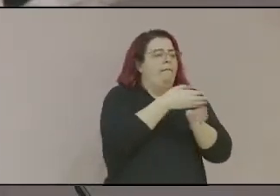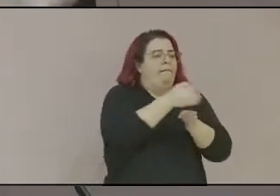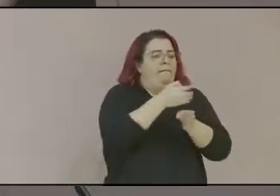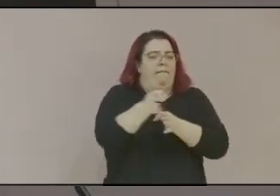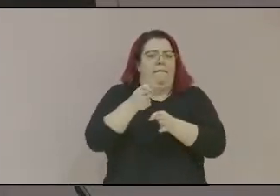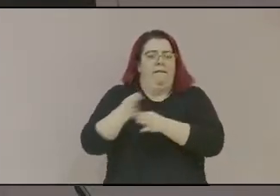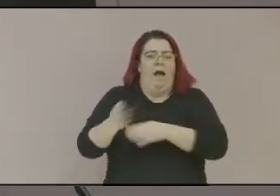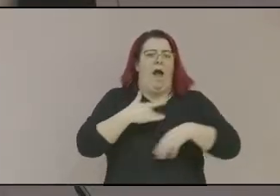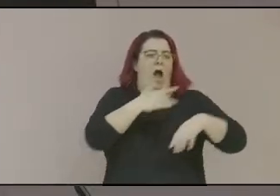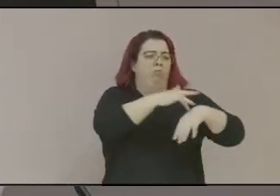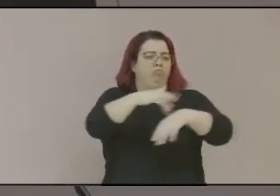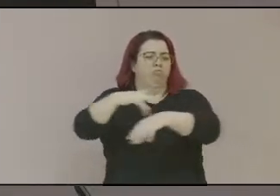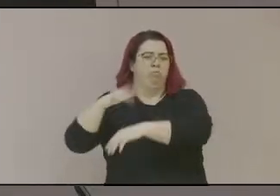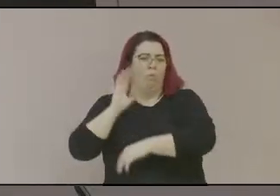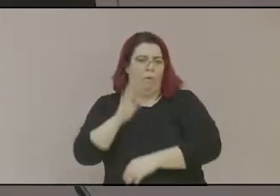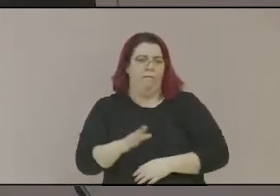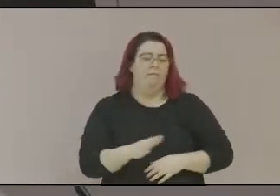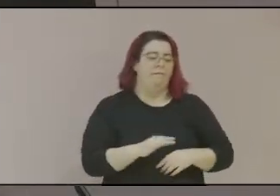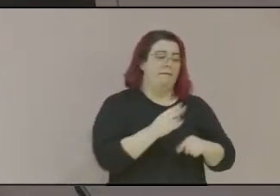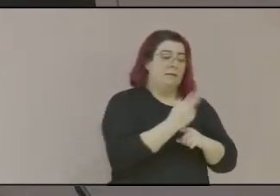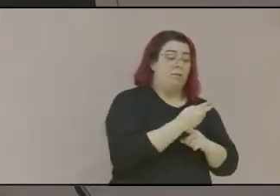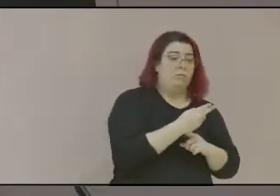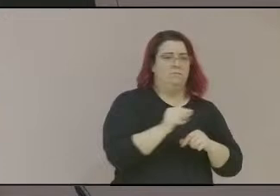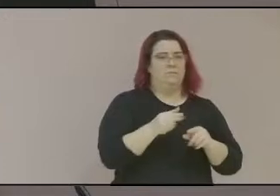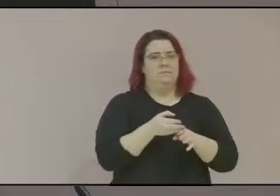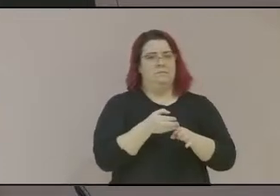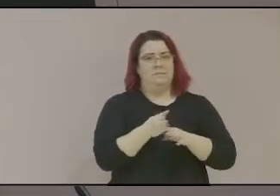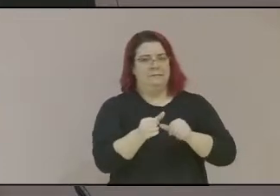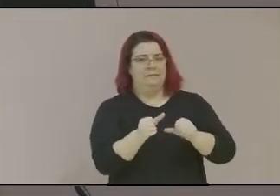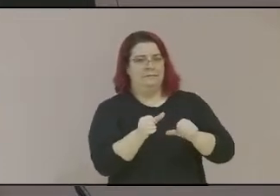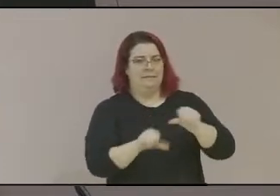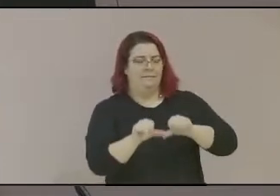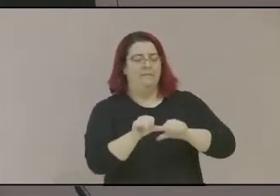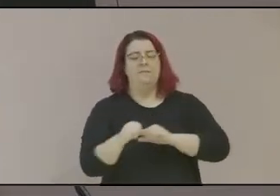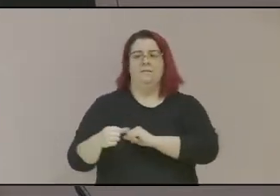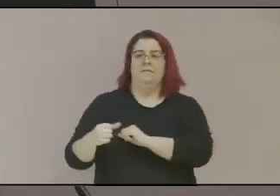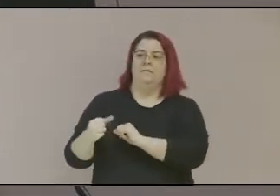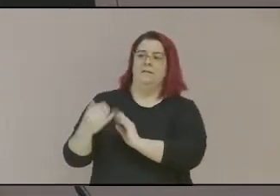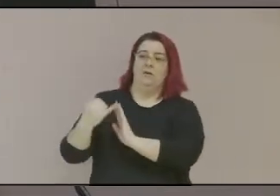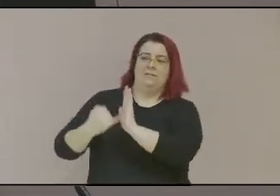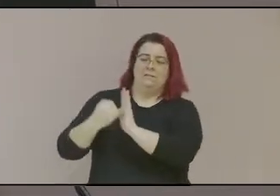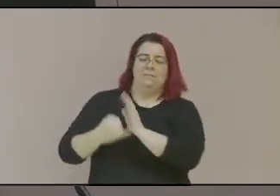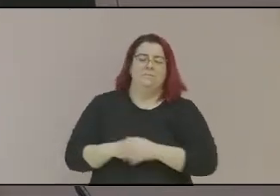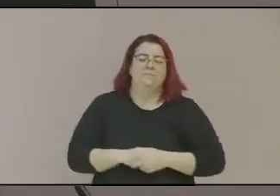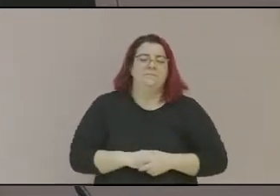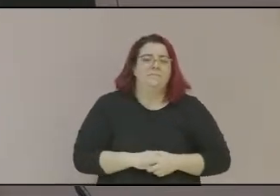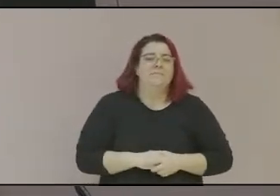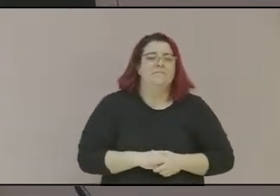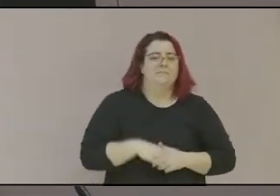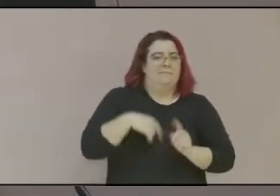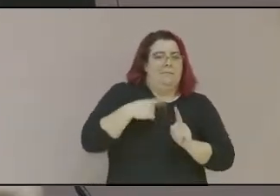the historical, the scientific, and the artistic, as well as Dr. Green's emphasis on medicine.